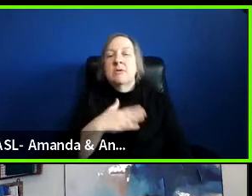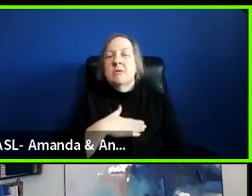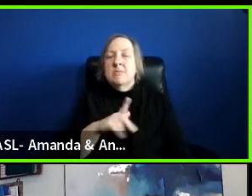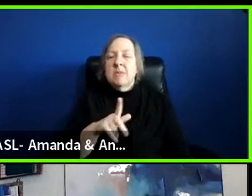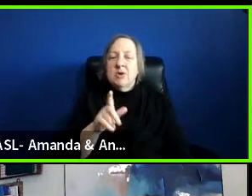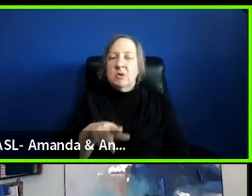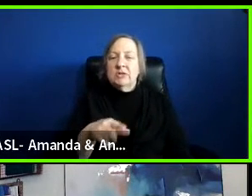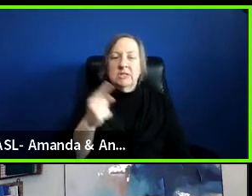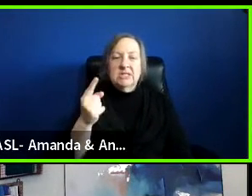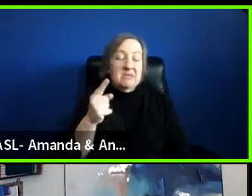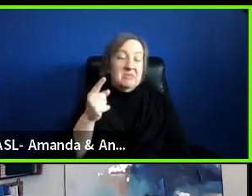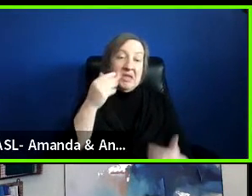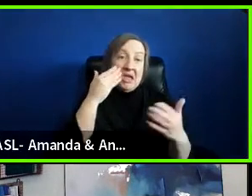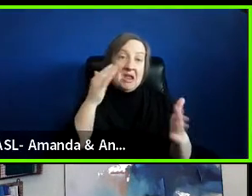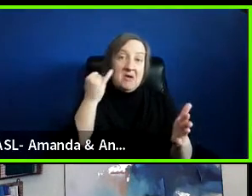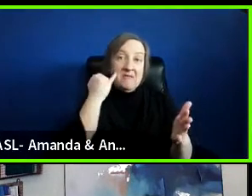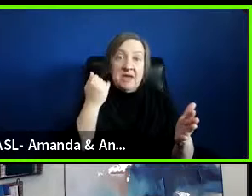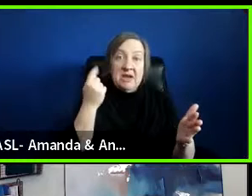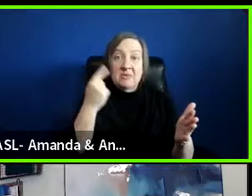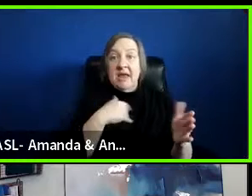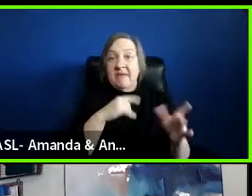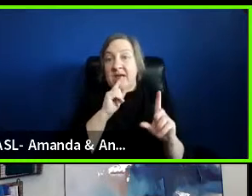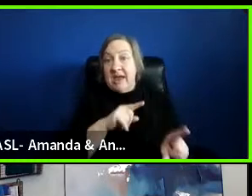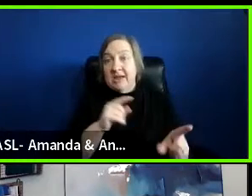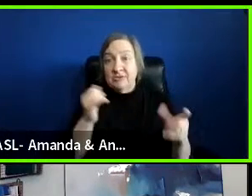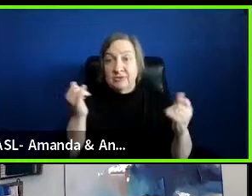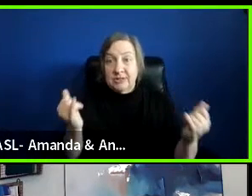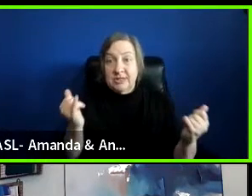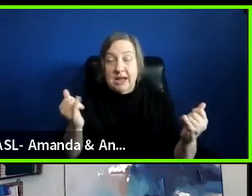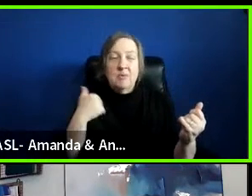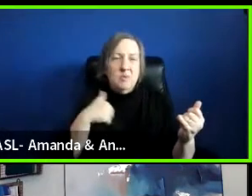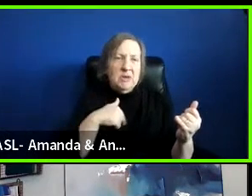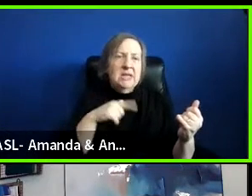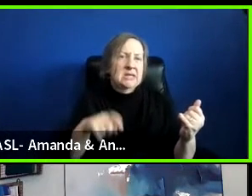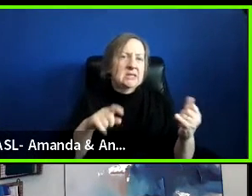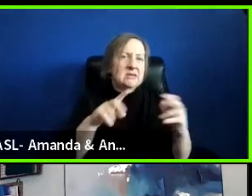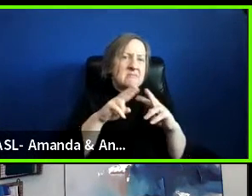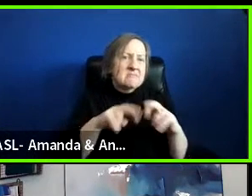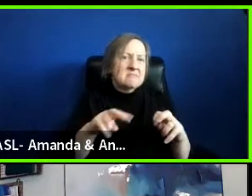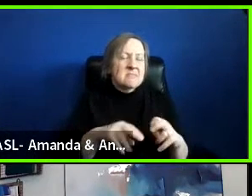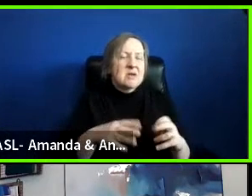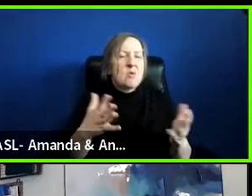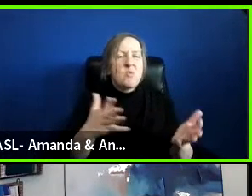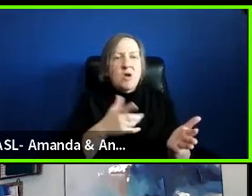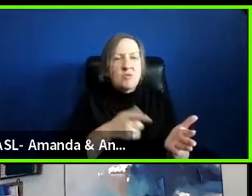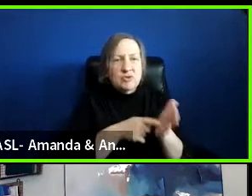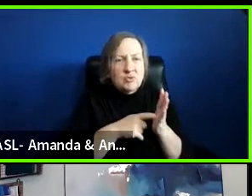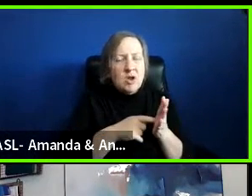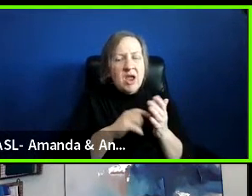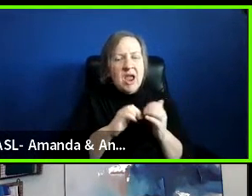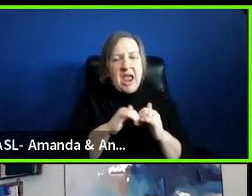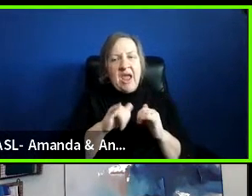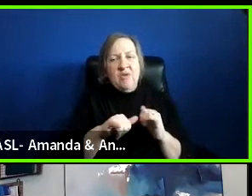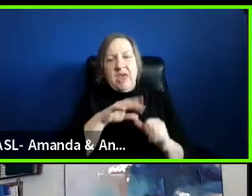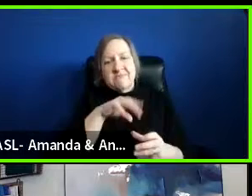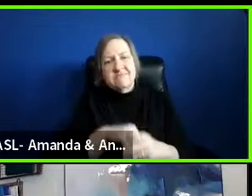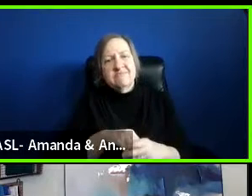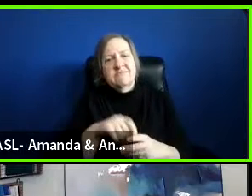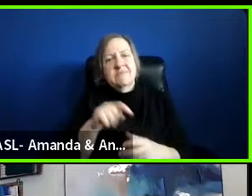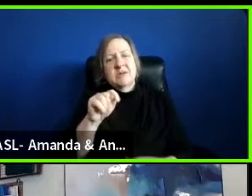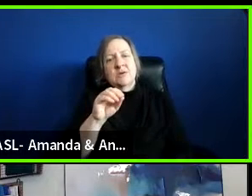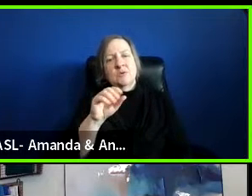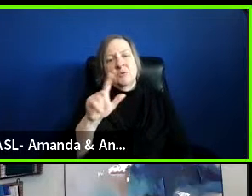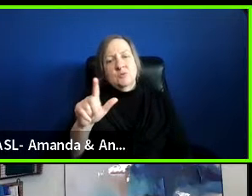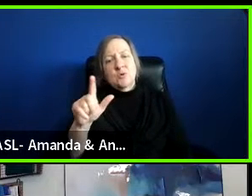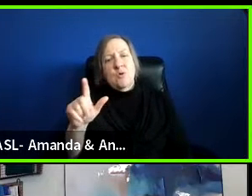that I don't know that anyone has an answer on it today, but we need to look into it, is what will how will that play into the kind of toll rates that